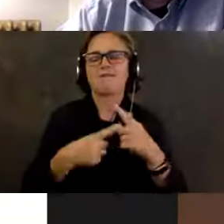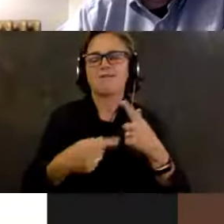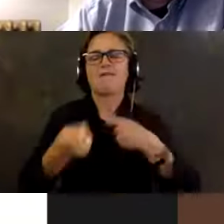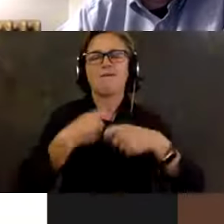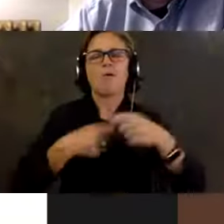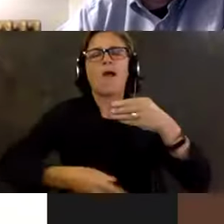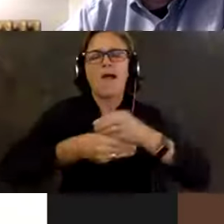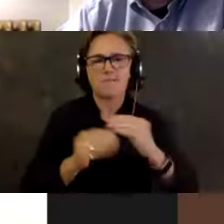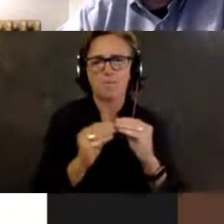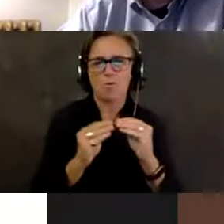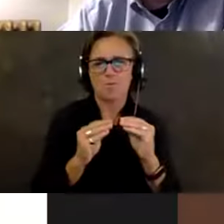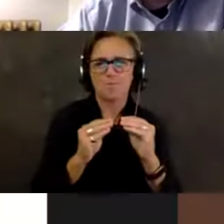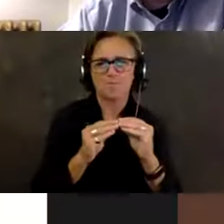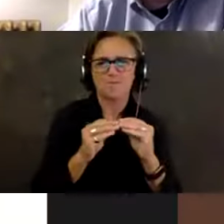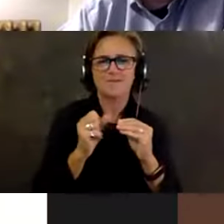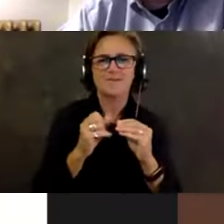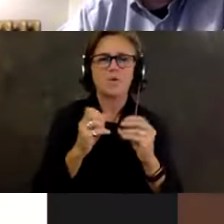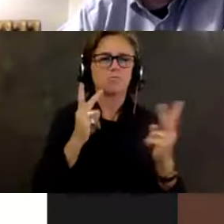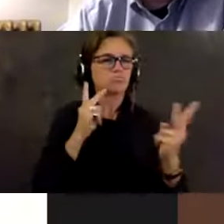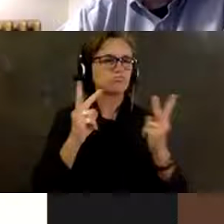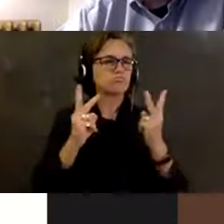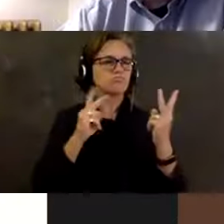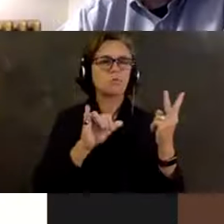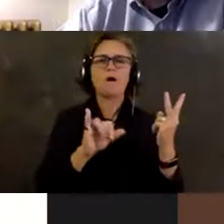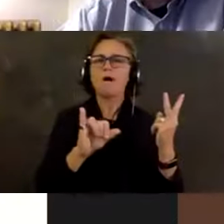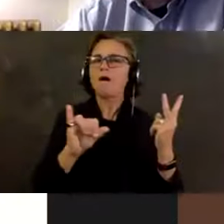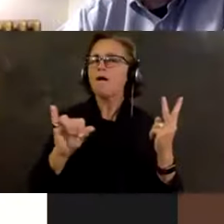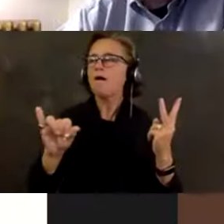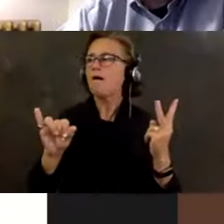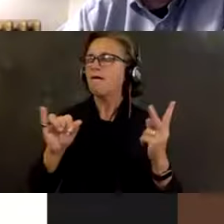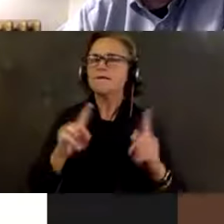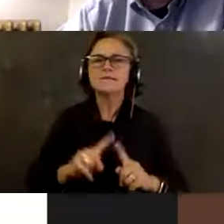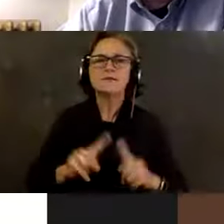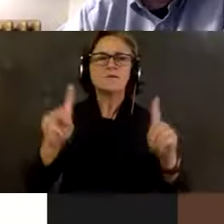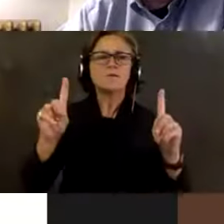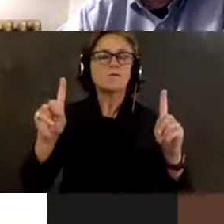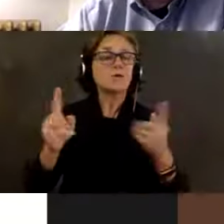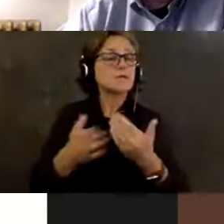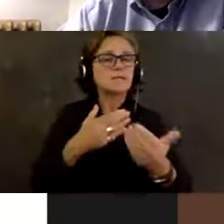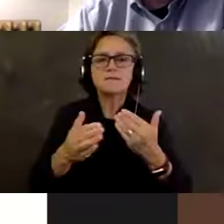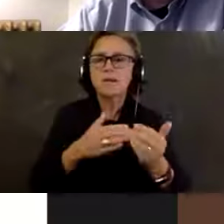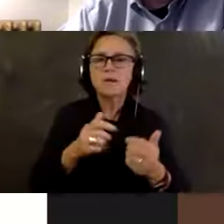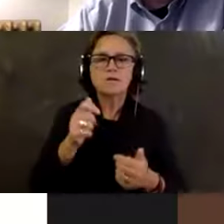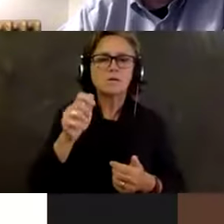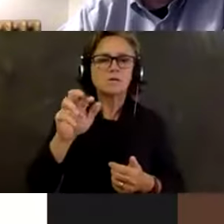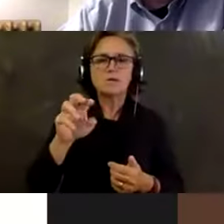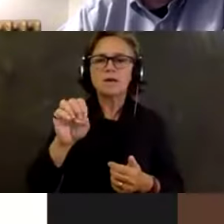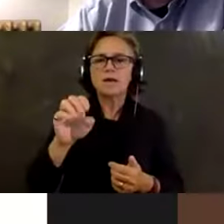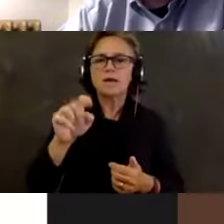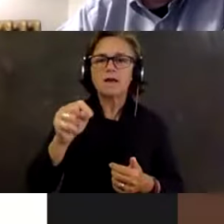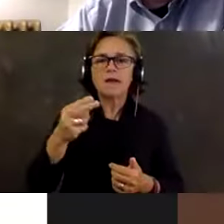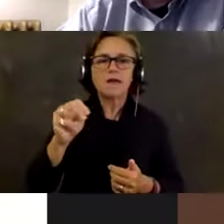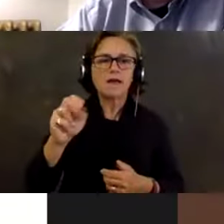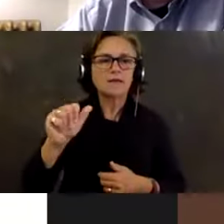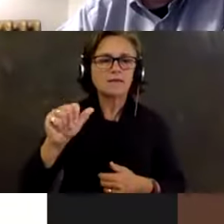other than themselves, whether it's racial or ethnicity, abilities, so that they